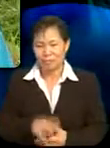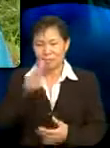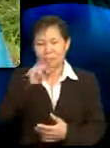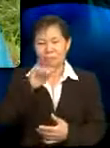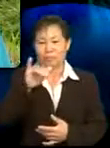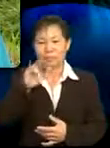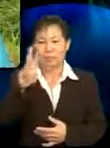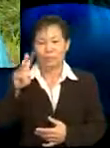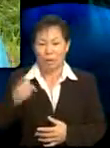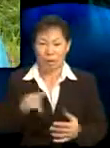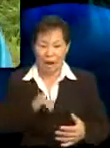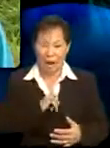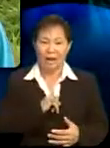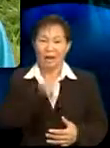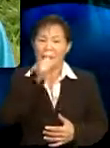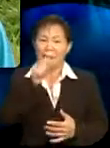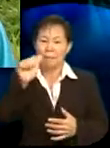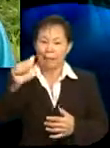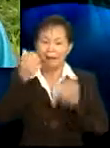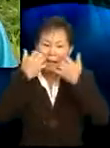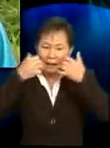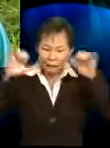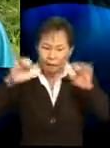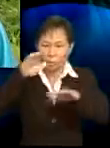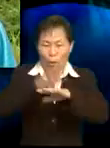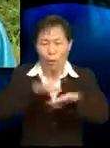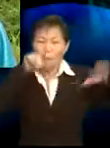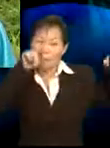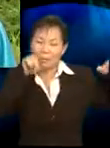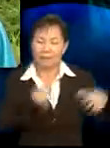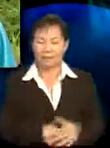Mingwei, I'm an expert on birds.